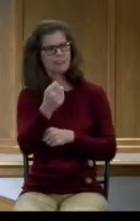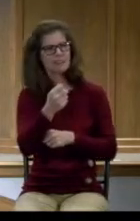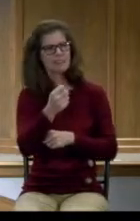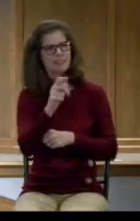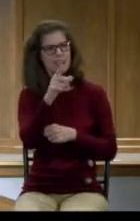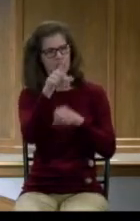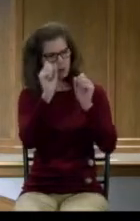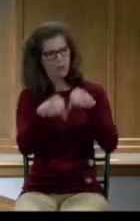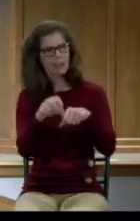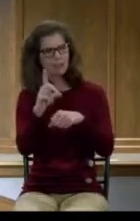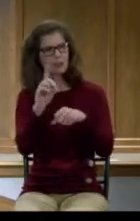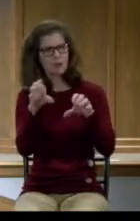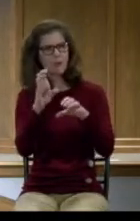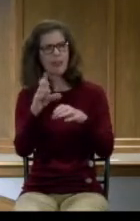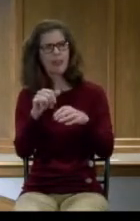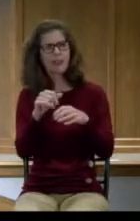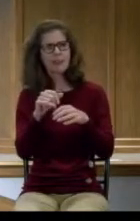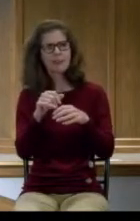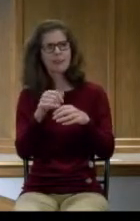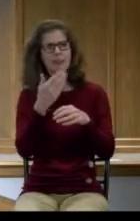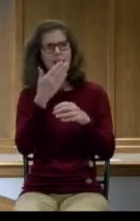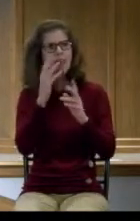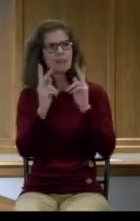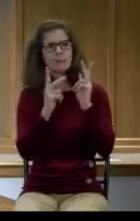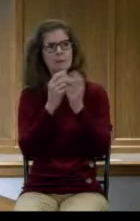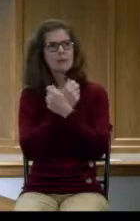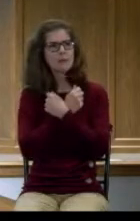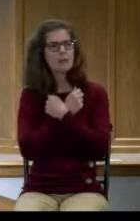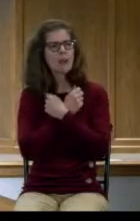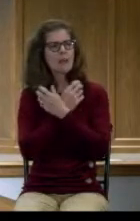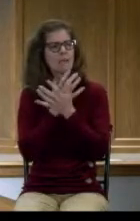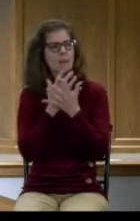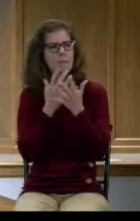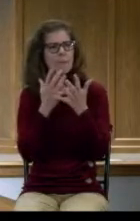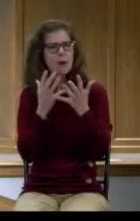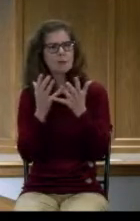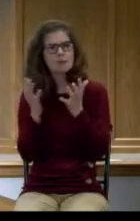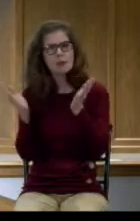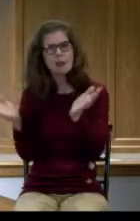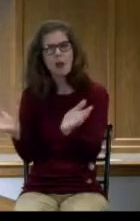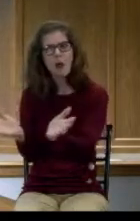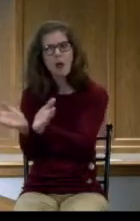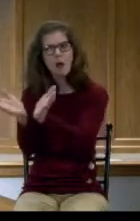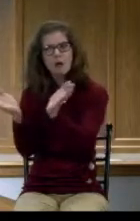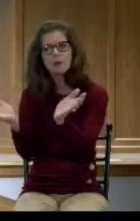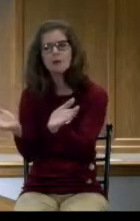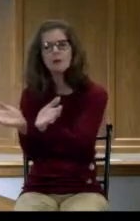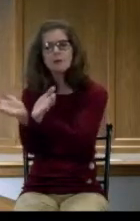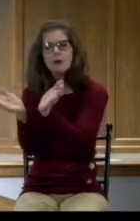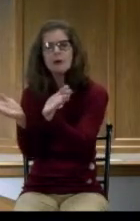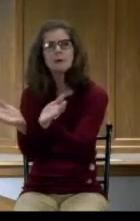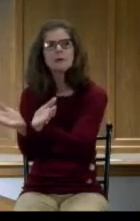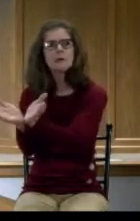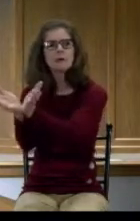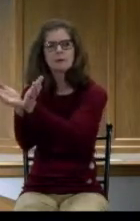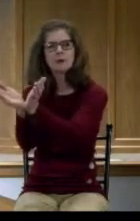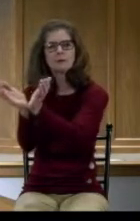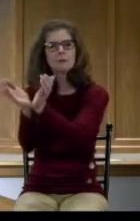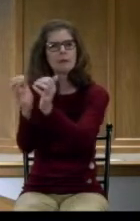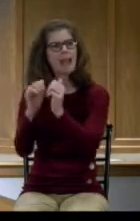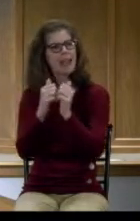people you love the most up to succeed. And the way you do is you start